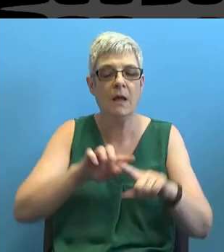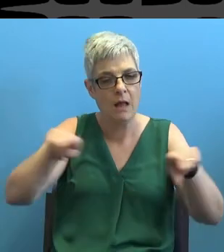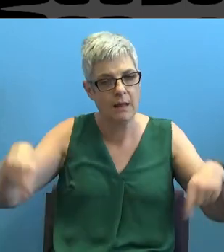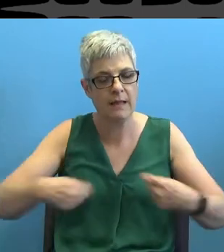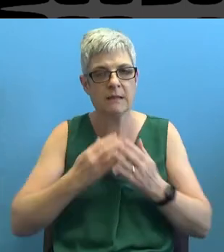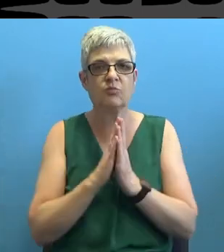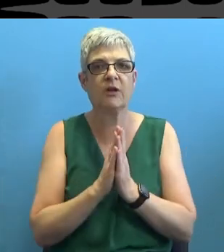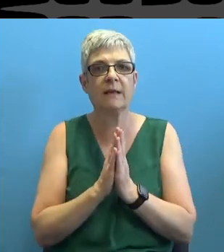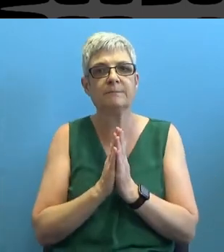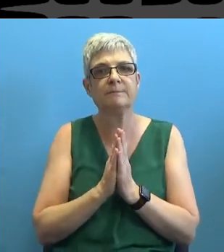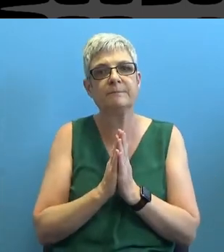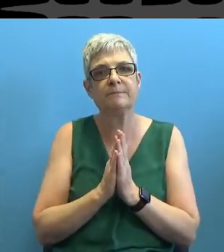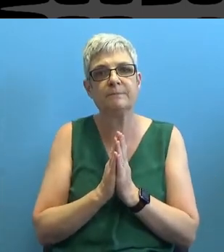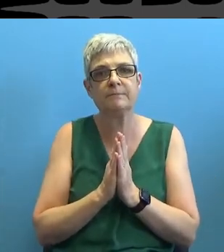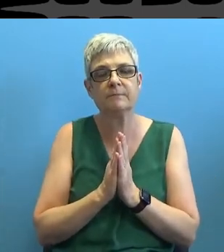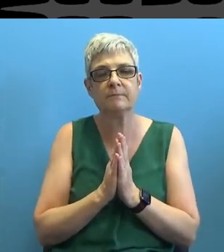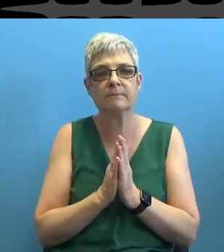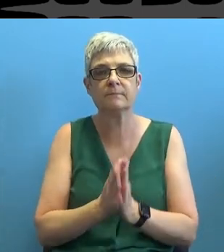Let us pray.